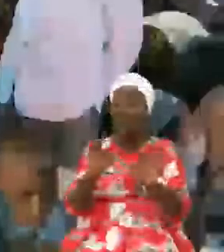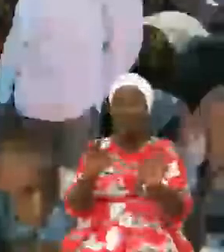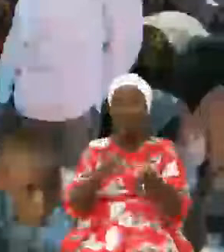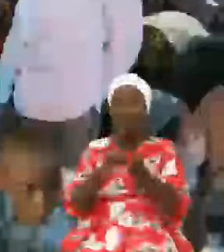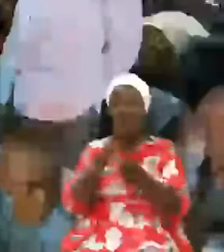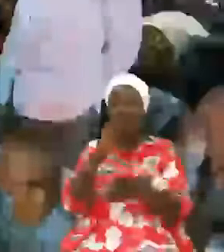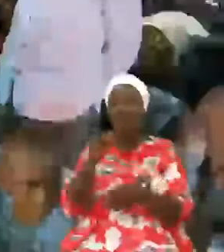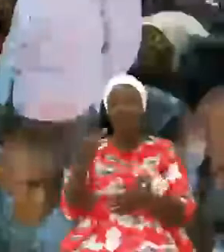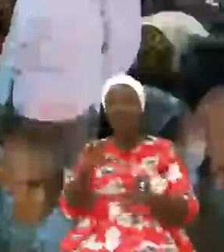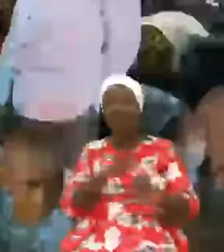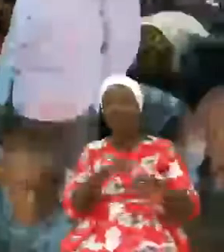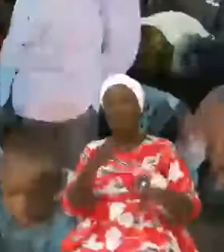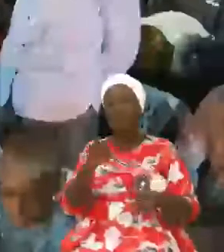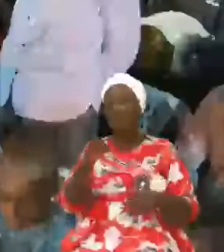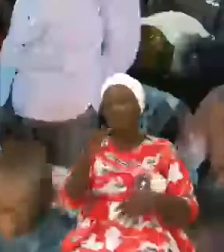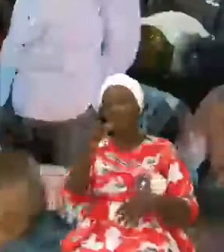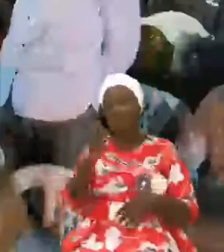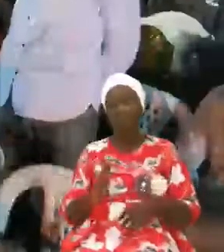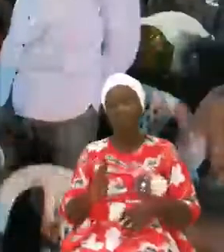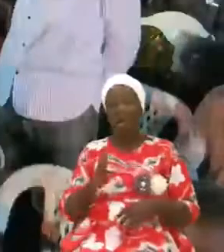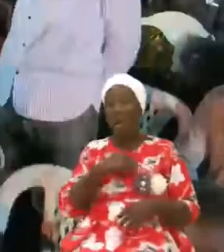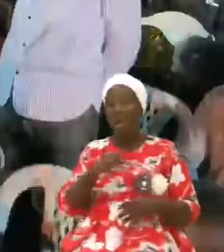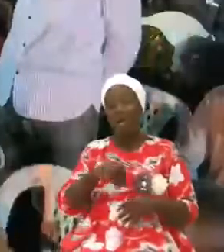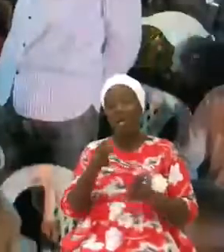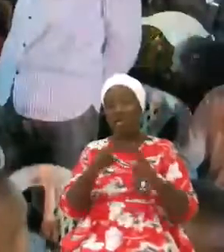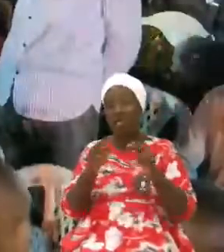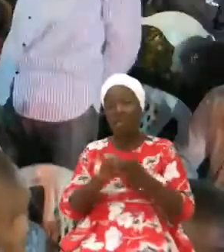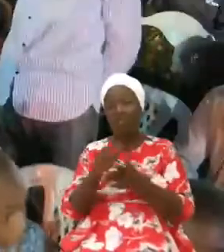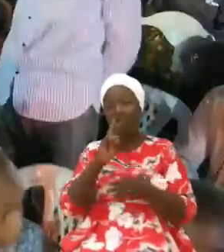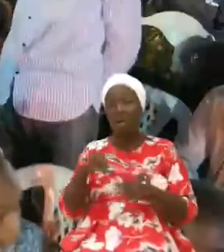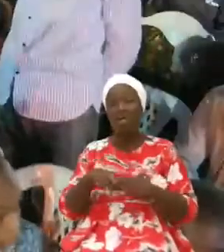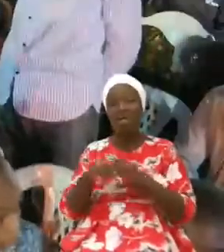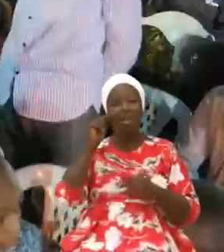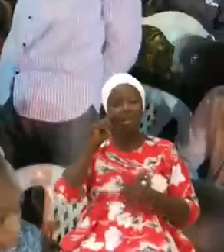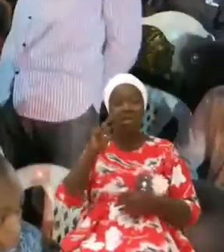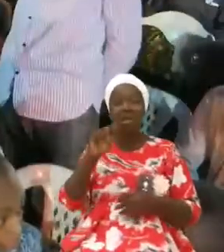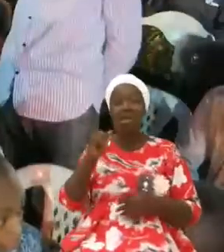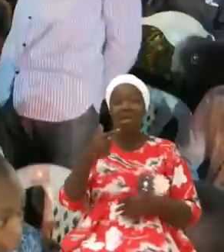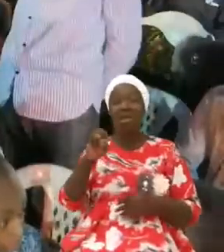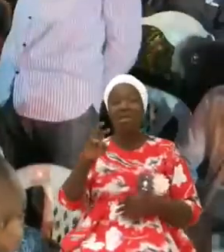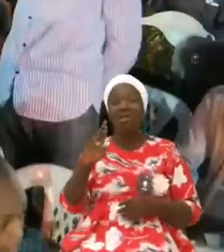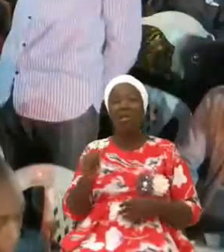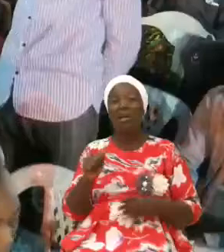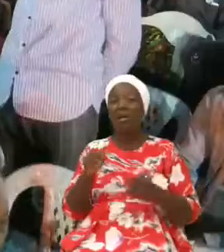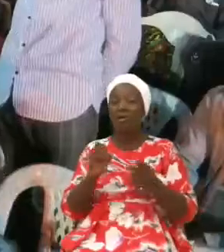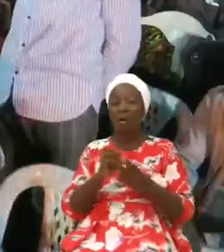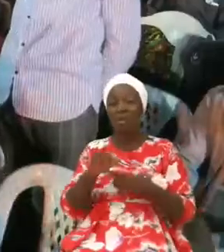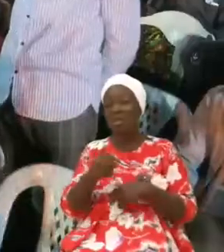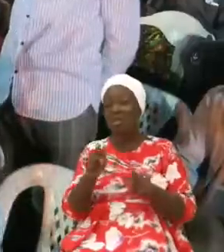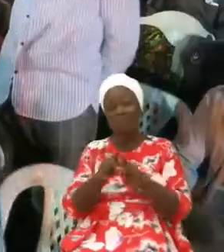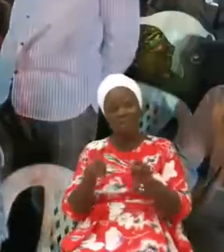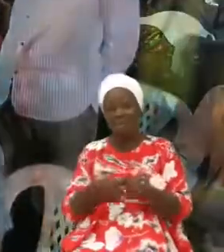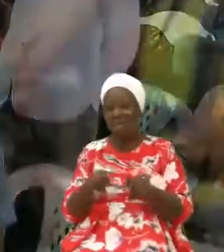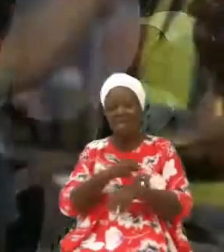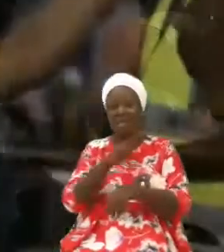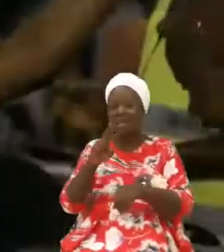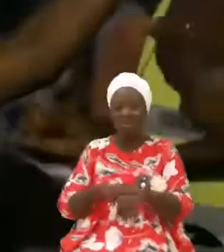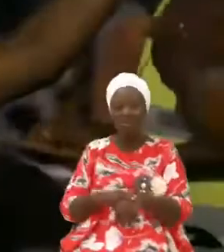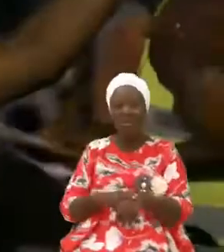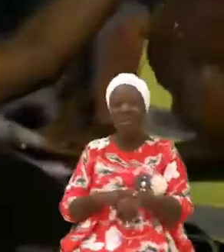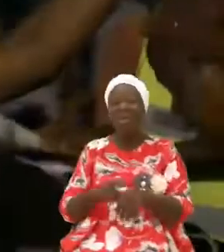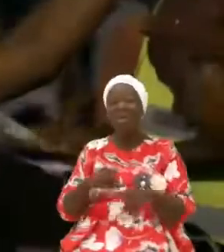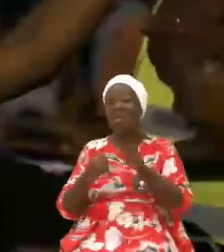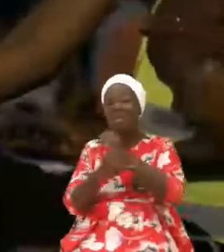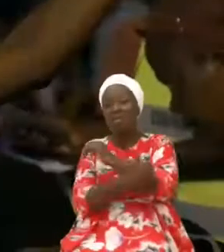is free. It's by the mercy of God. At any city you are, in Nigeria, in any